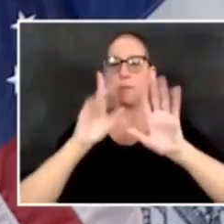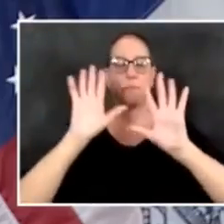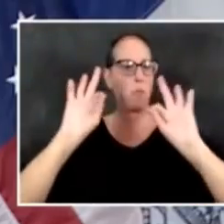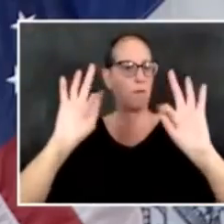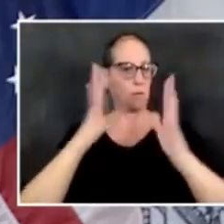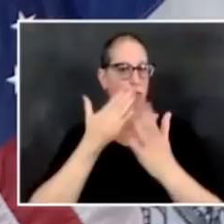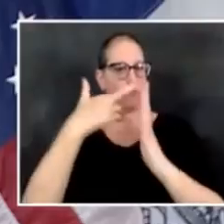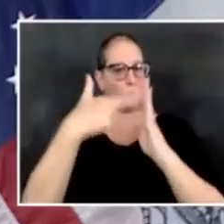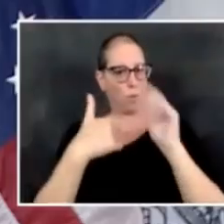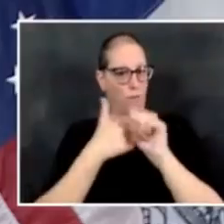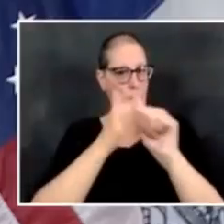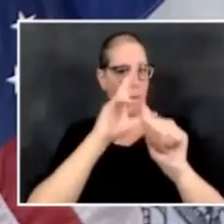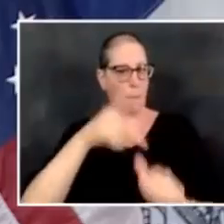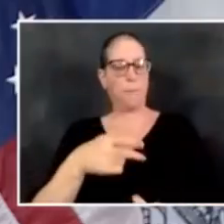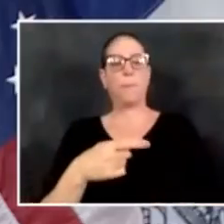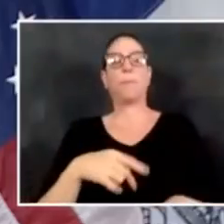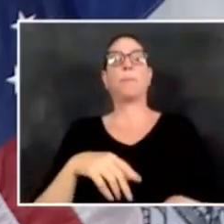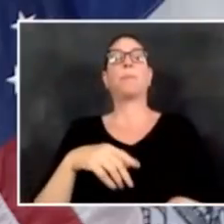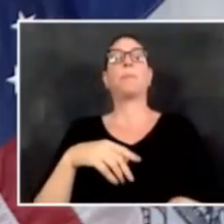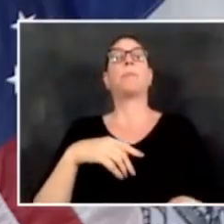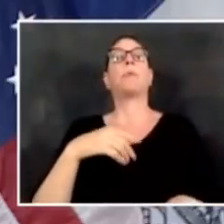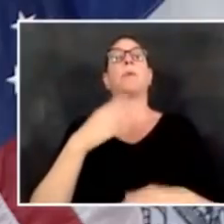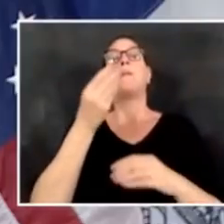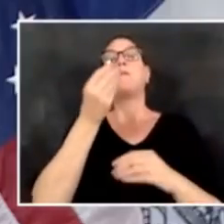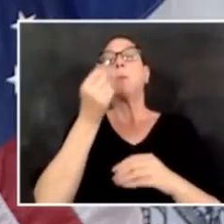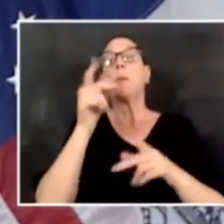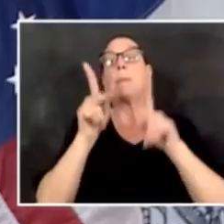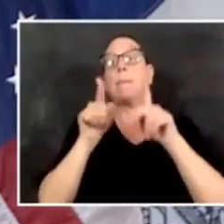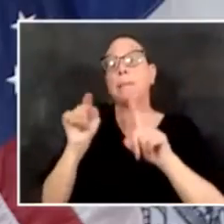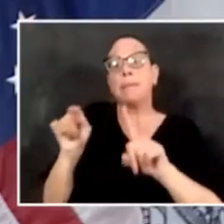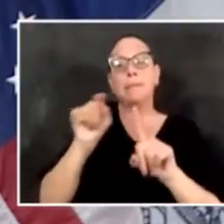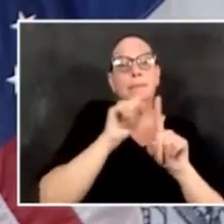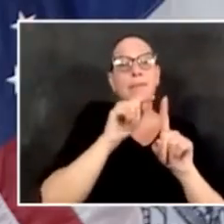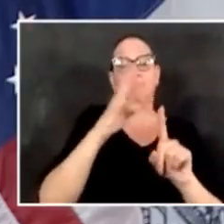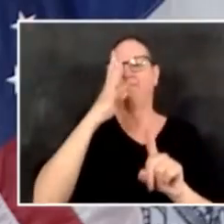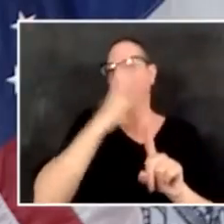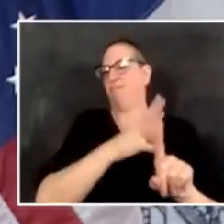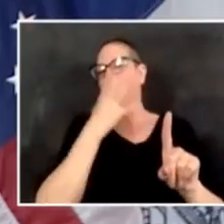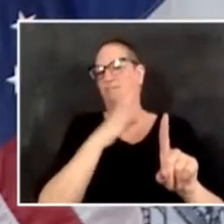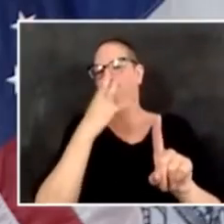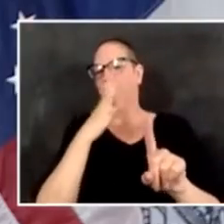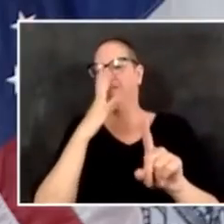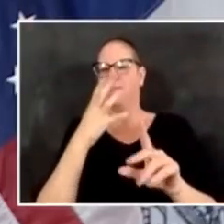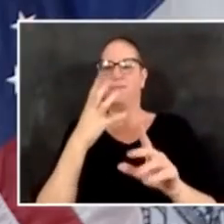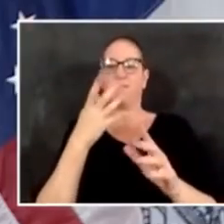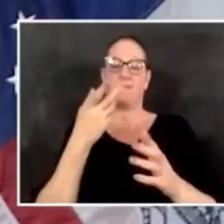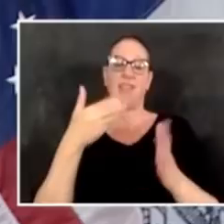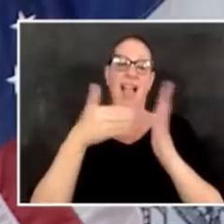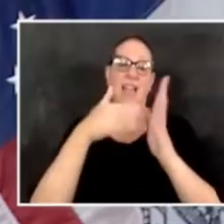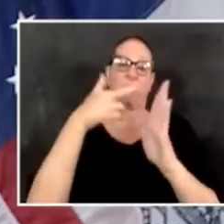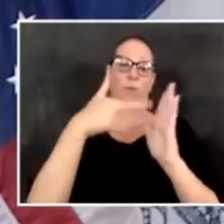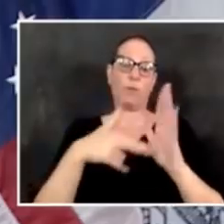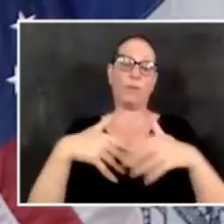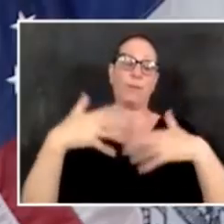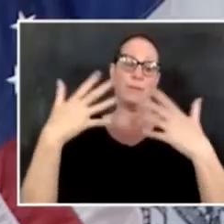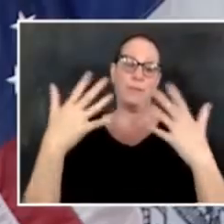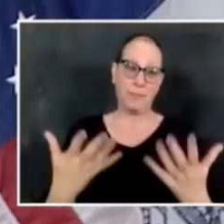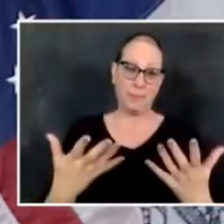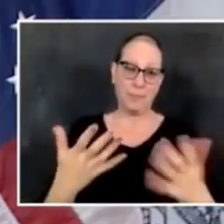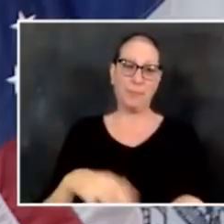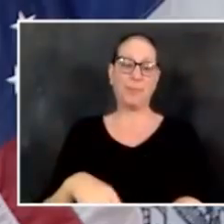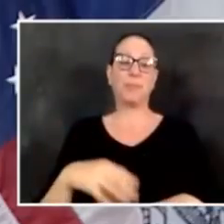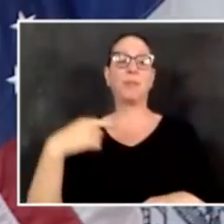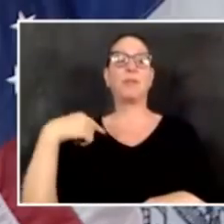people need to get it because they're putting everyone else in danger. There are some instances where the rules are not being followed. That requires